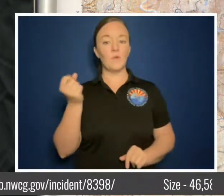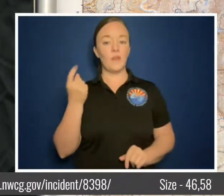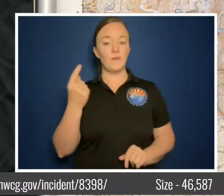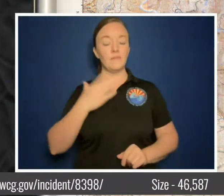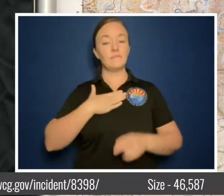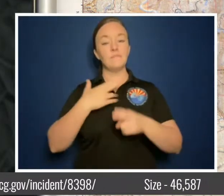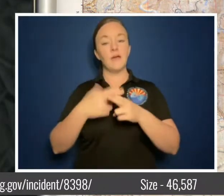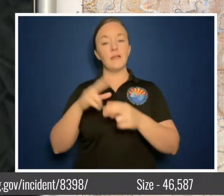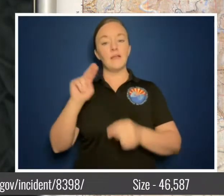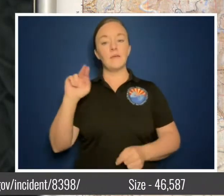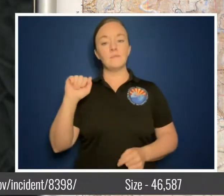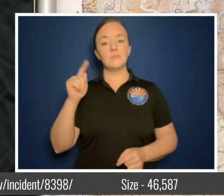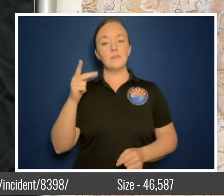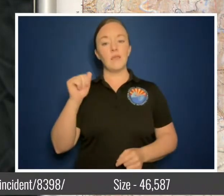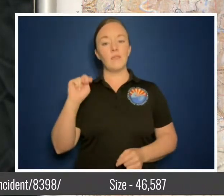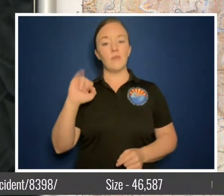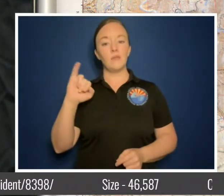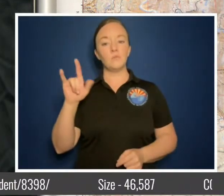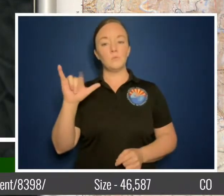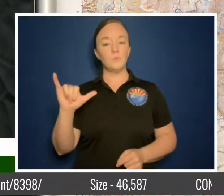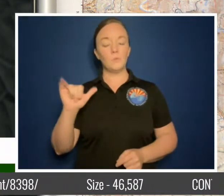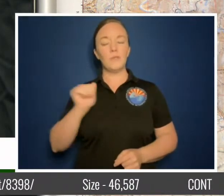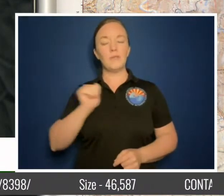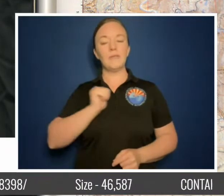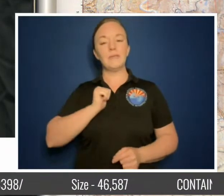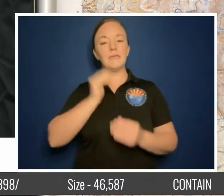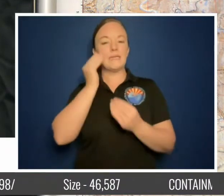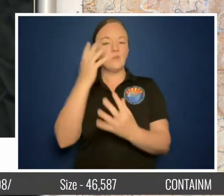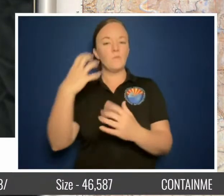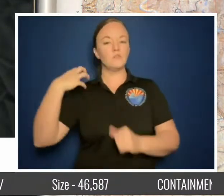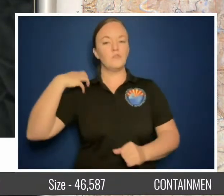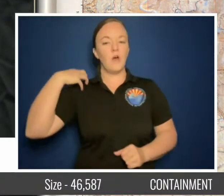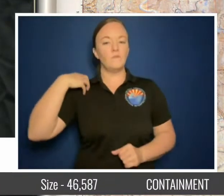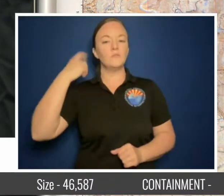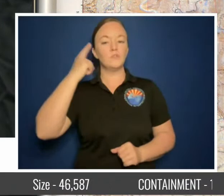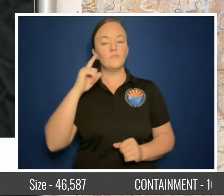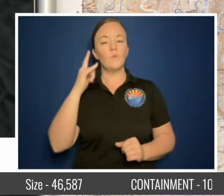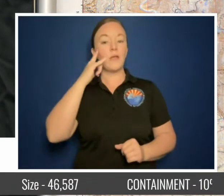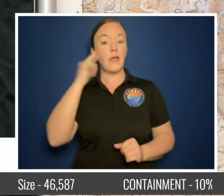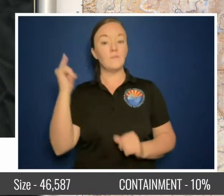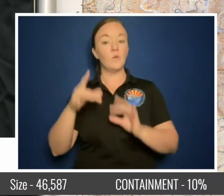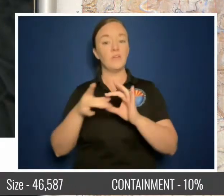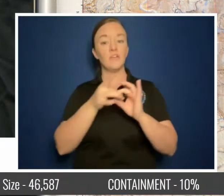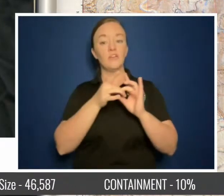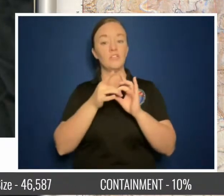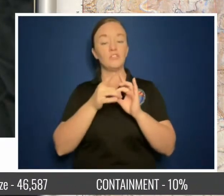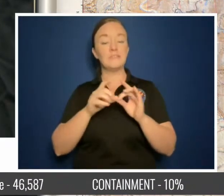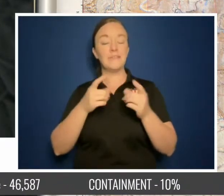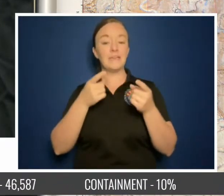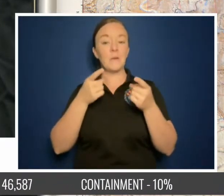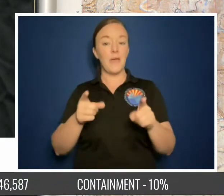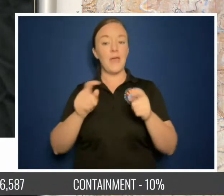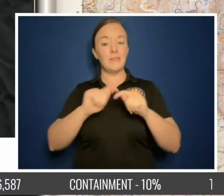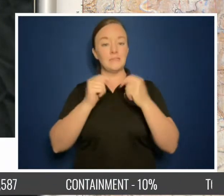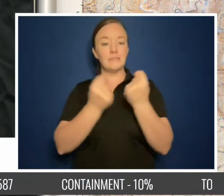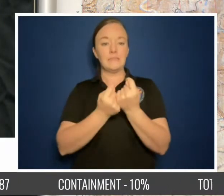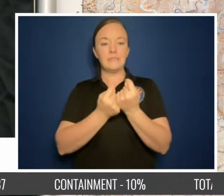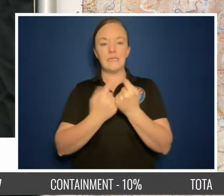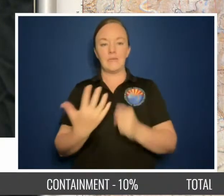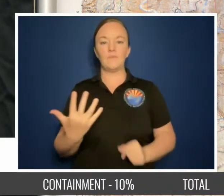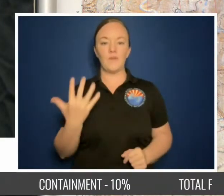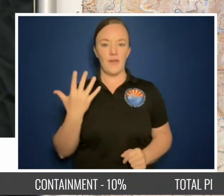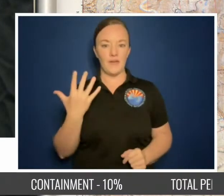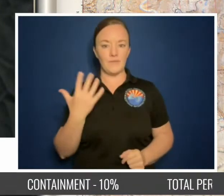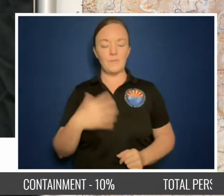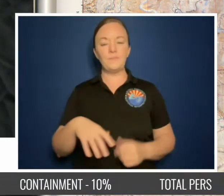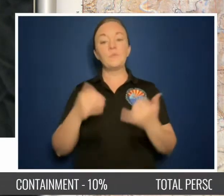Information Officer for California Interagency Incident Command Team 5. This evening you will hear from members of our Unified Command and our Corps